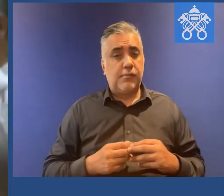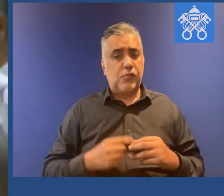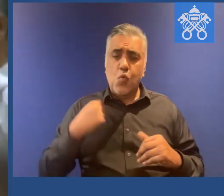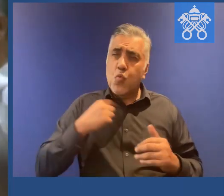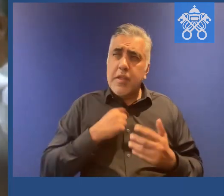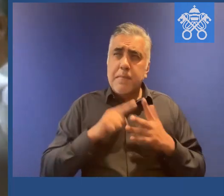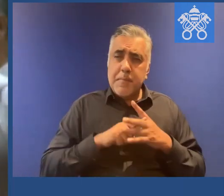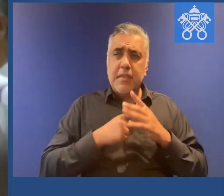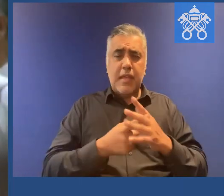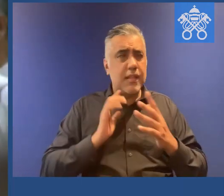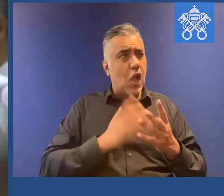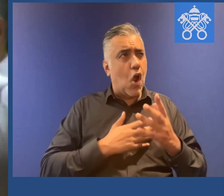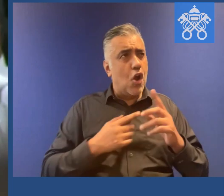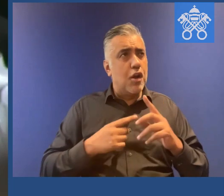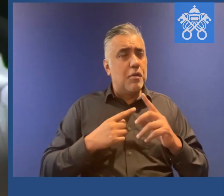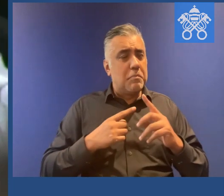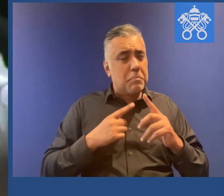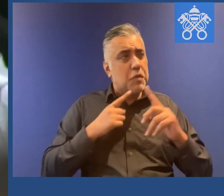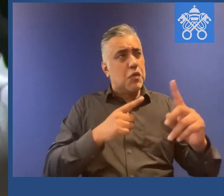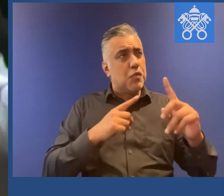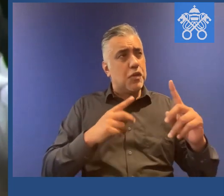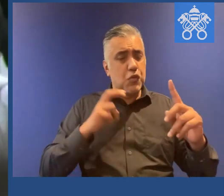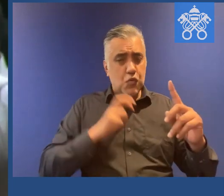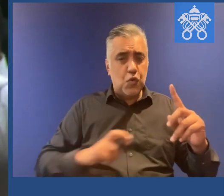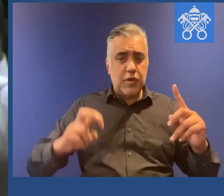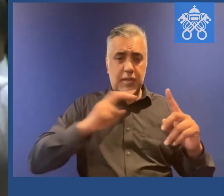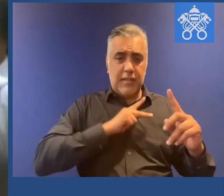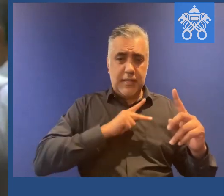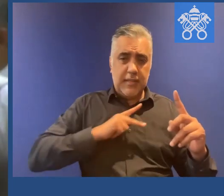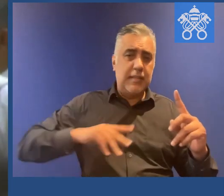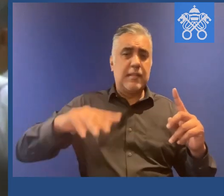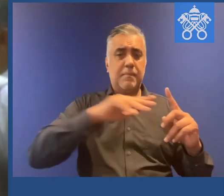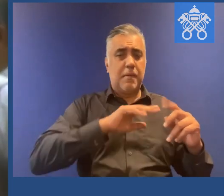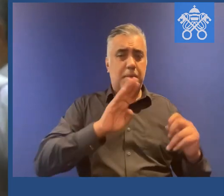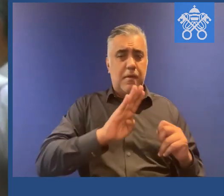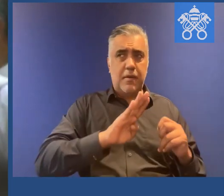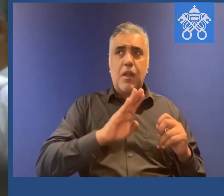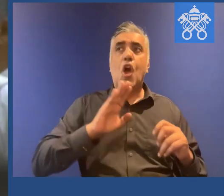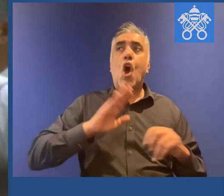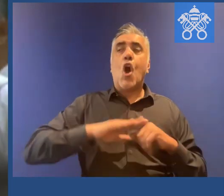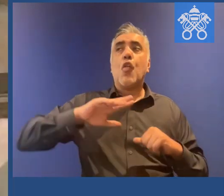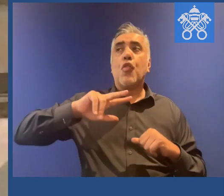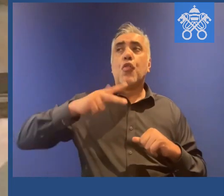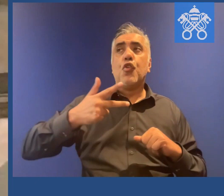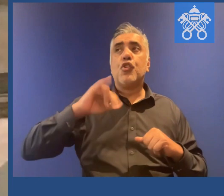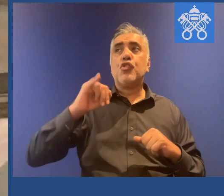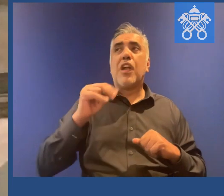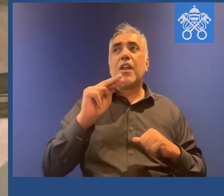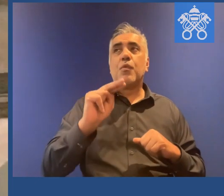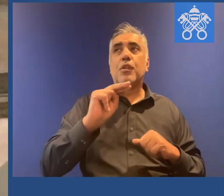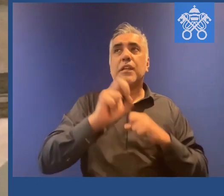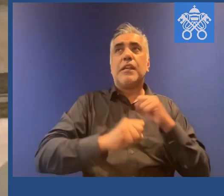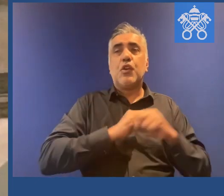We began our missionary journey in the Kingdom of Bahrain on 3rd